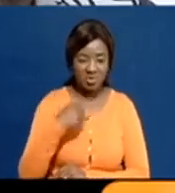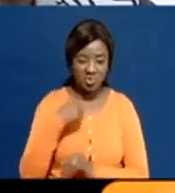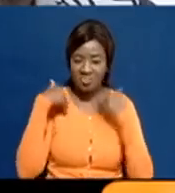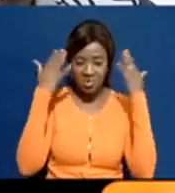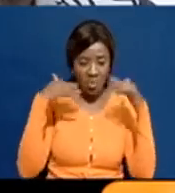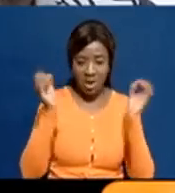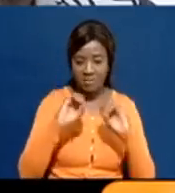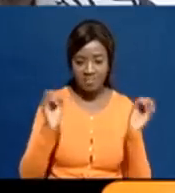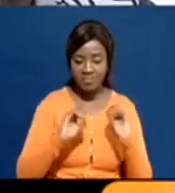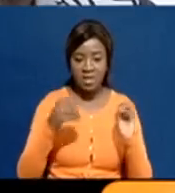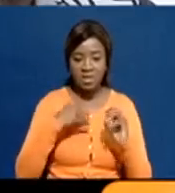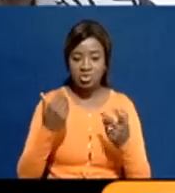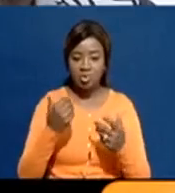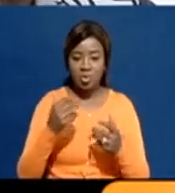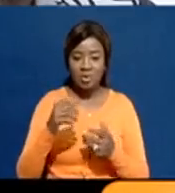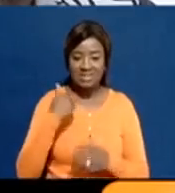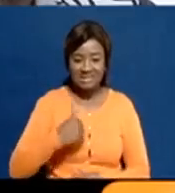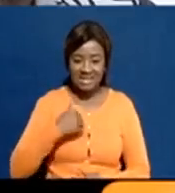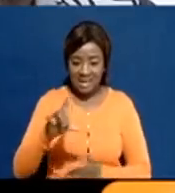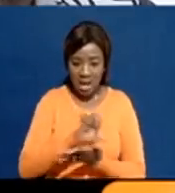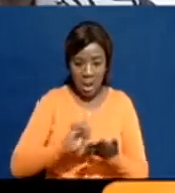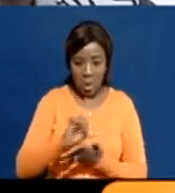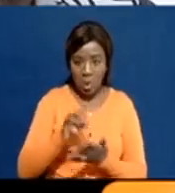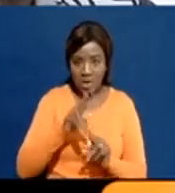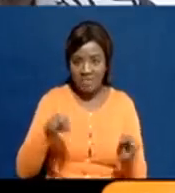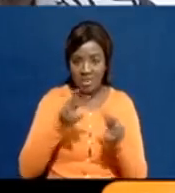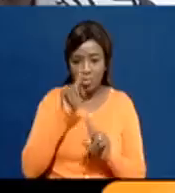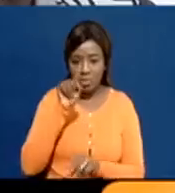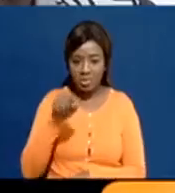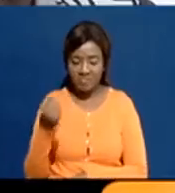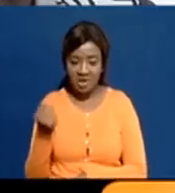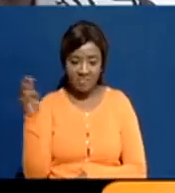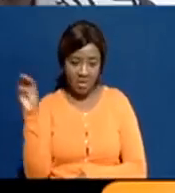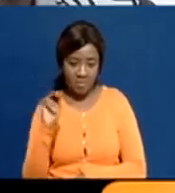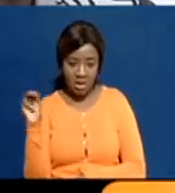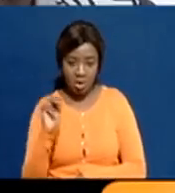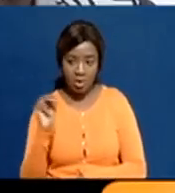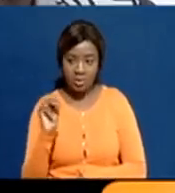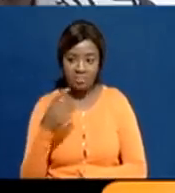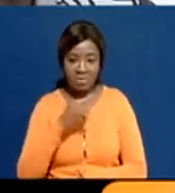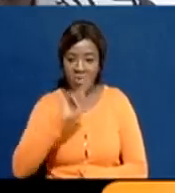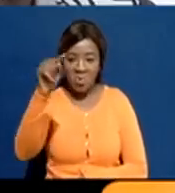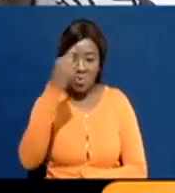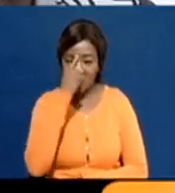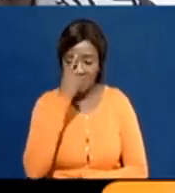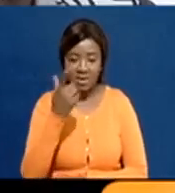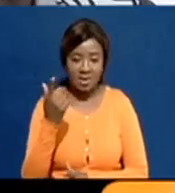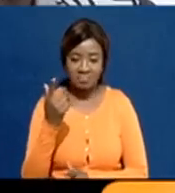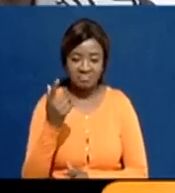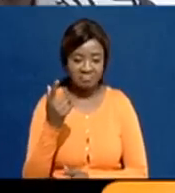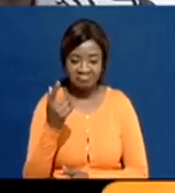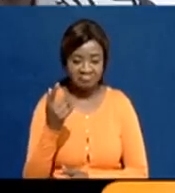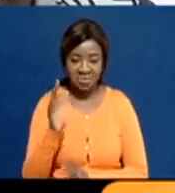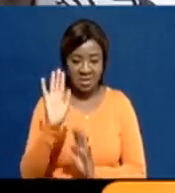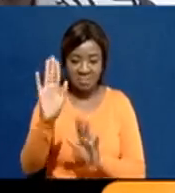did the surgery locally, which cost some 1.5 million. And then I went to see an oncologist who said,